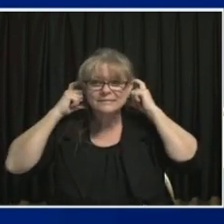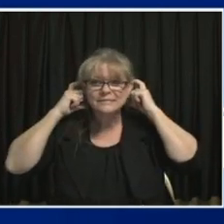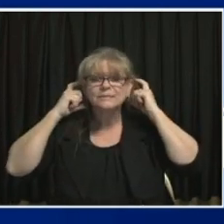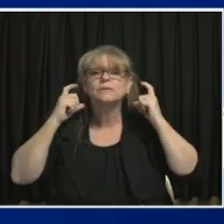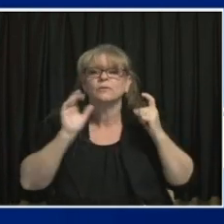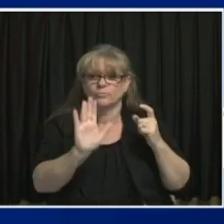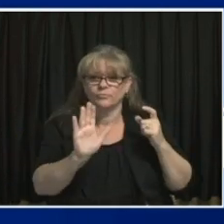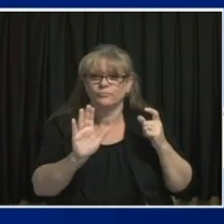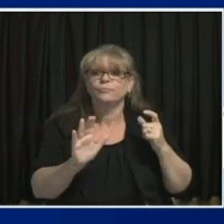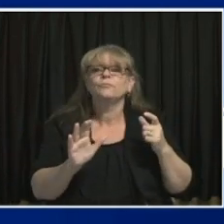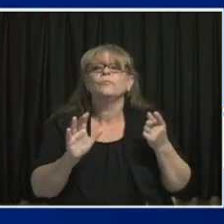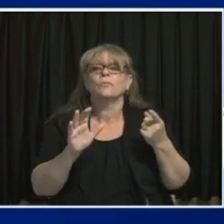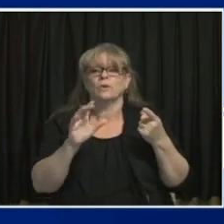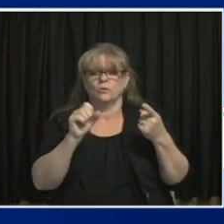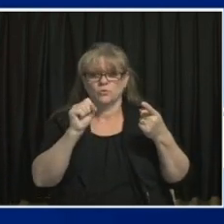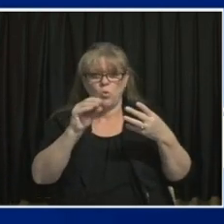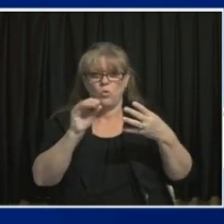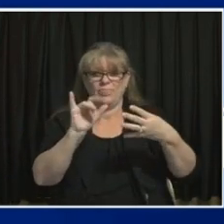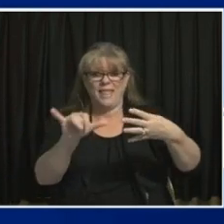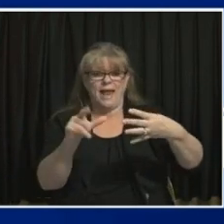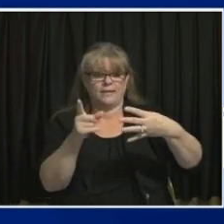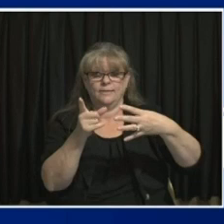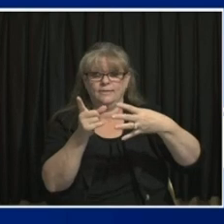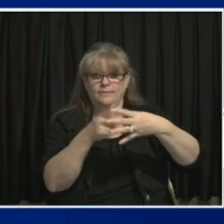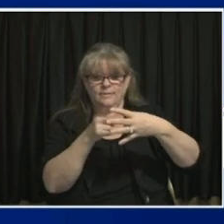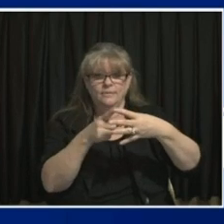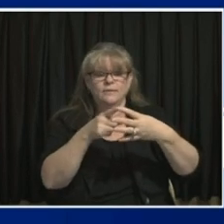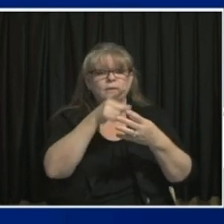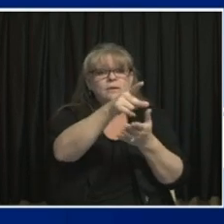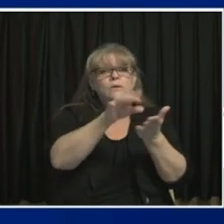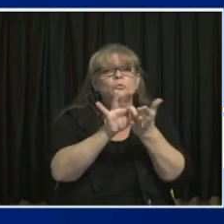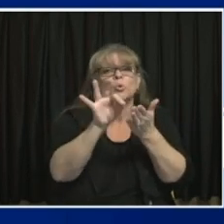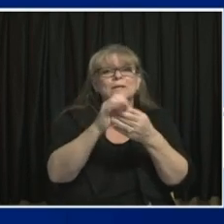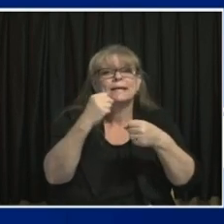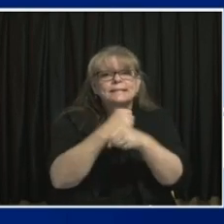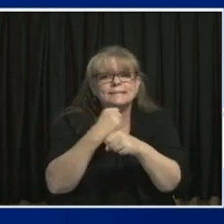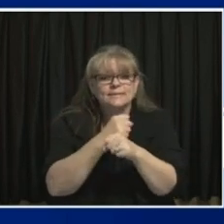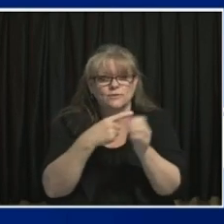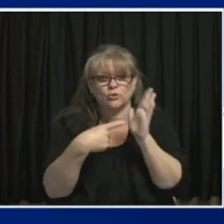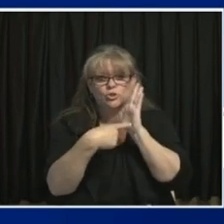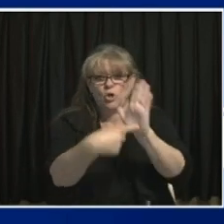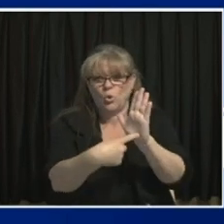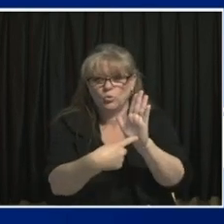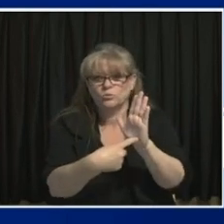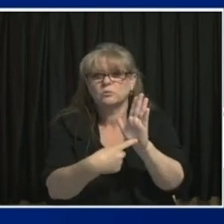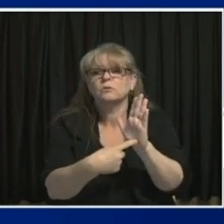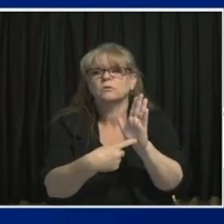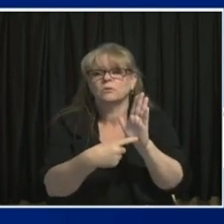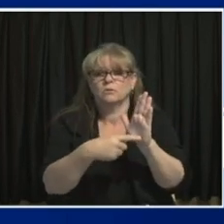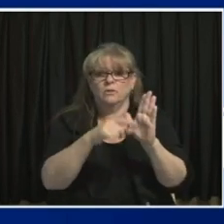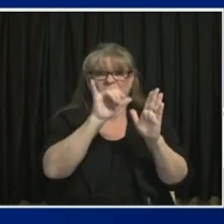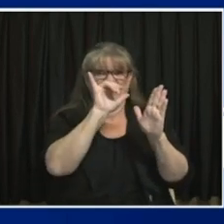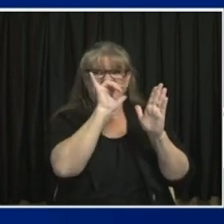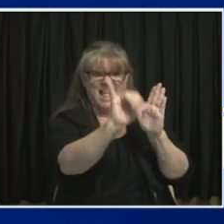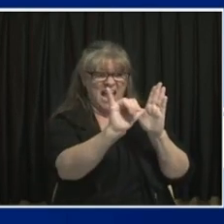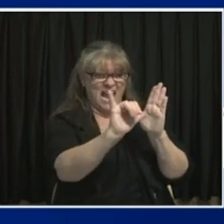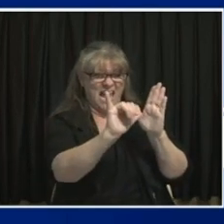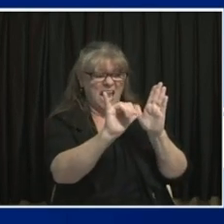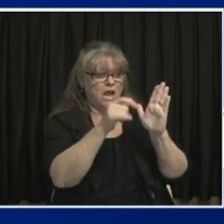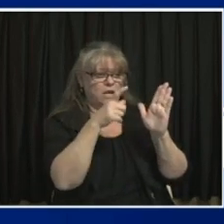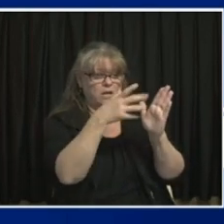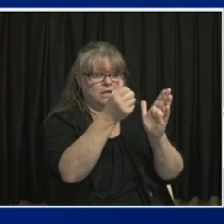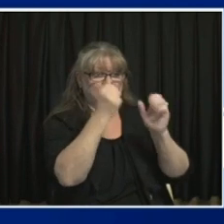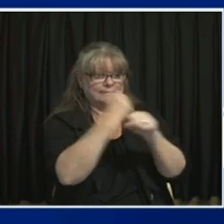week. But we gave a detailed presentation on how we're rapidly increasing the testing on our own. Much of it is a state, working